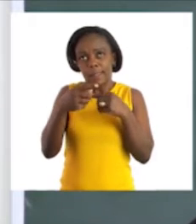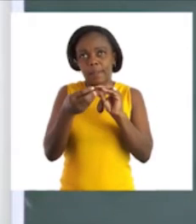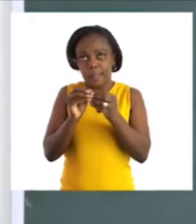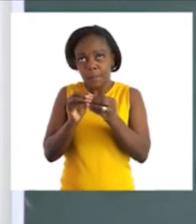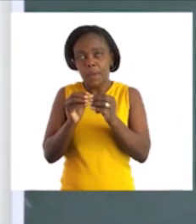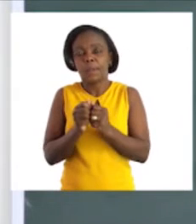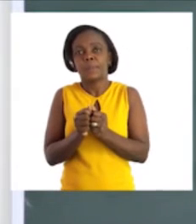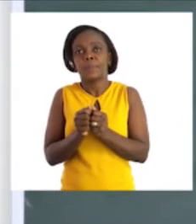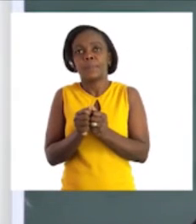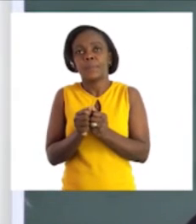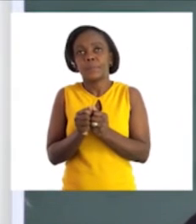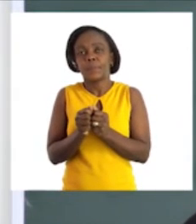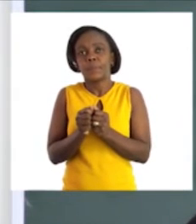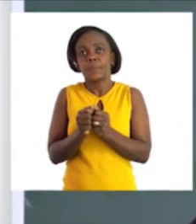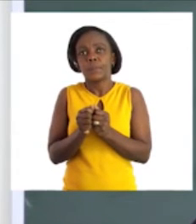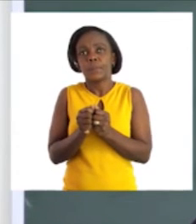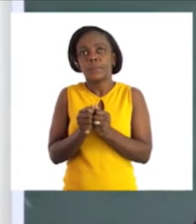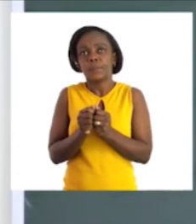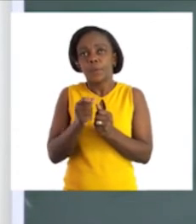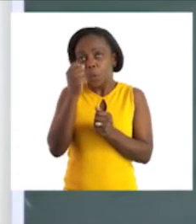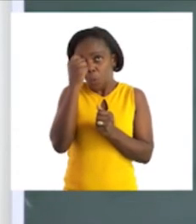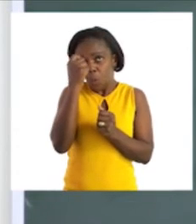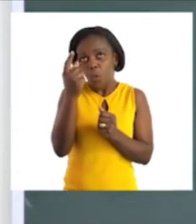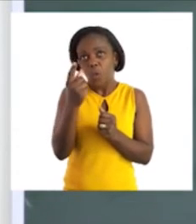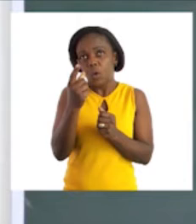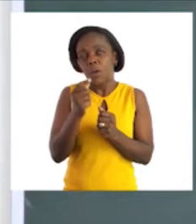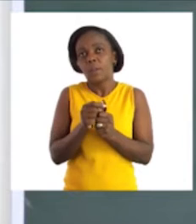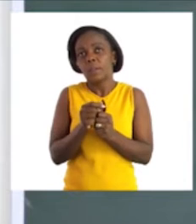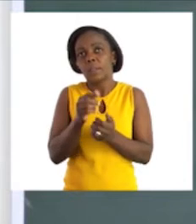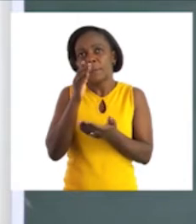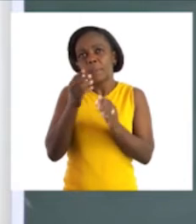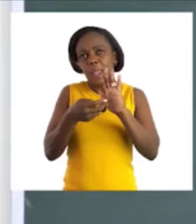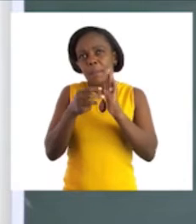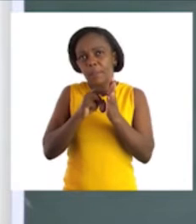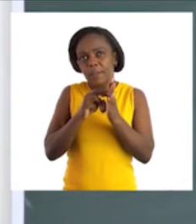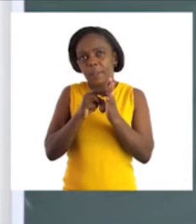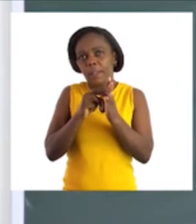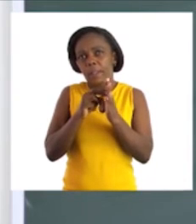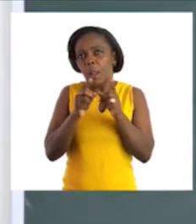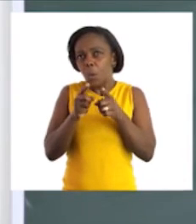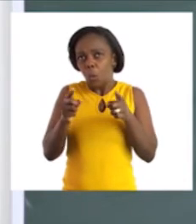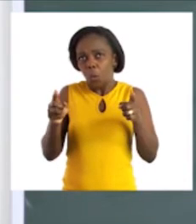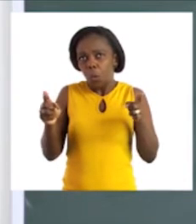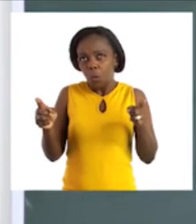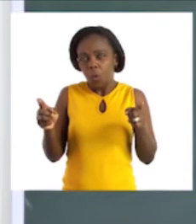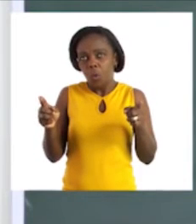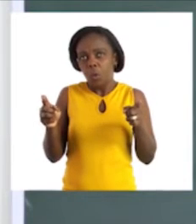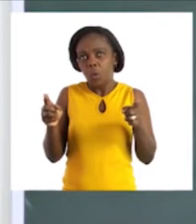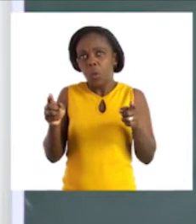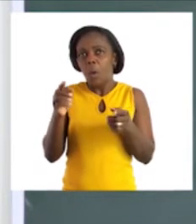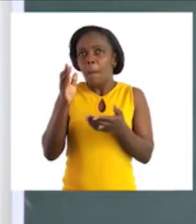me. Now, when we say o'clock, means that the long hand should be